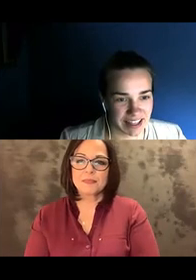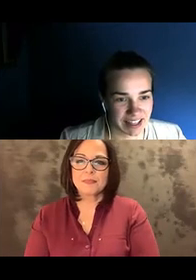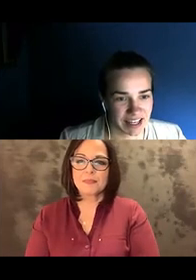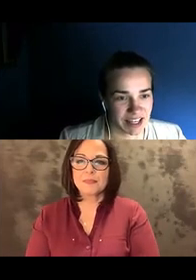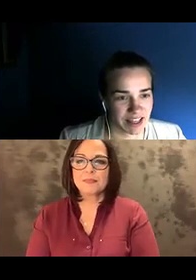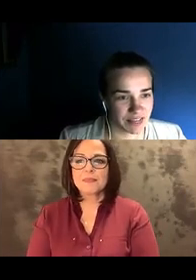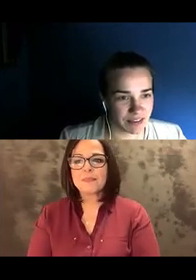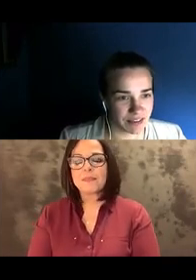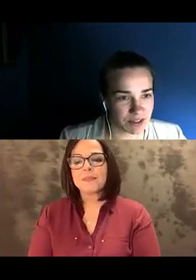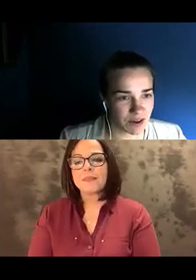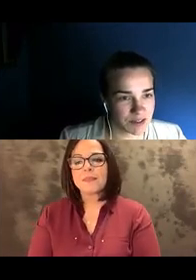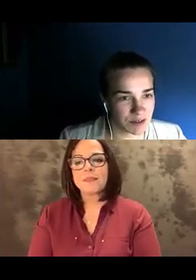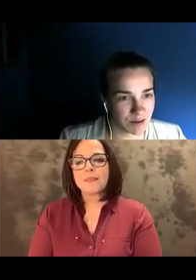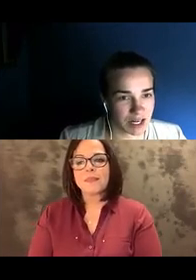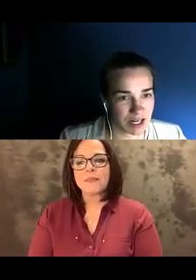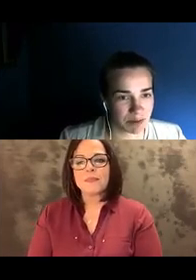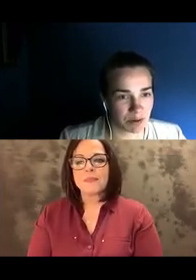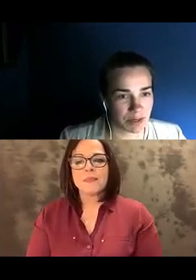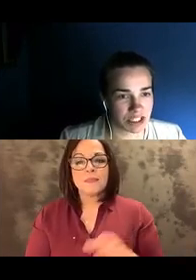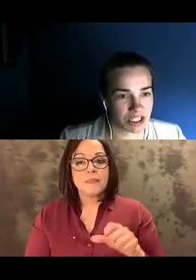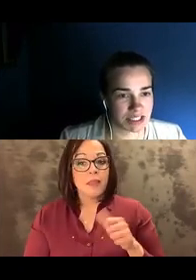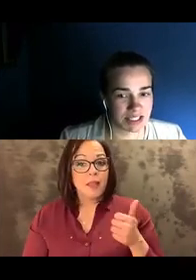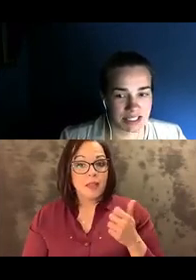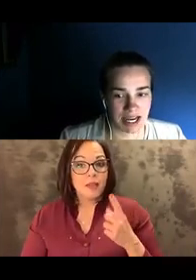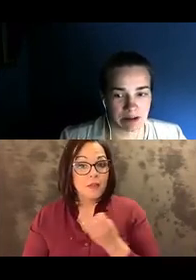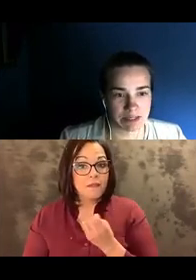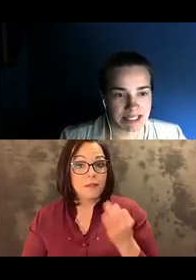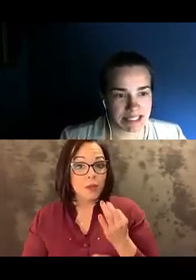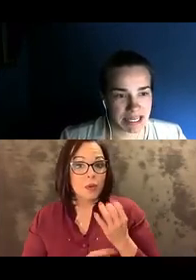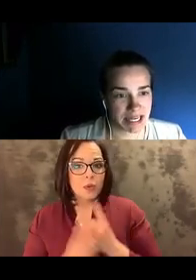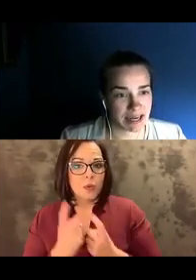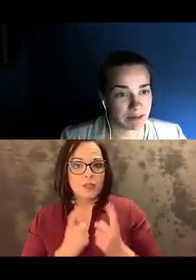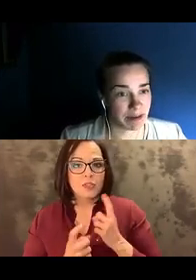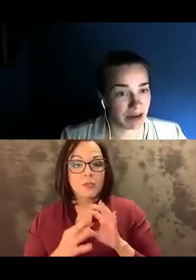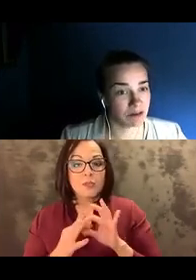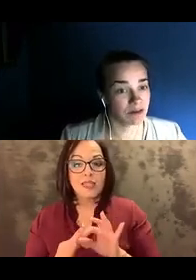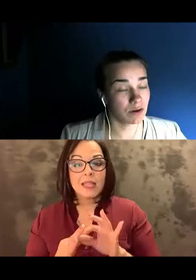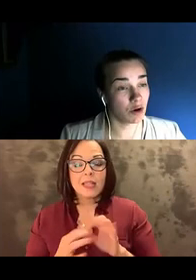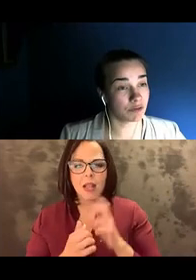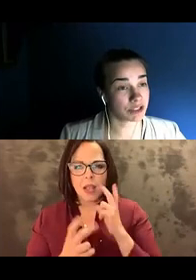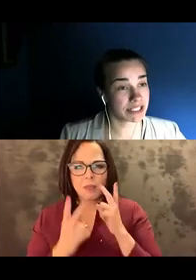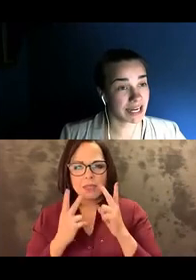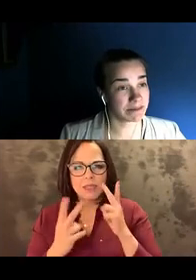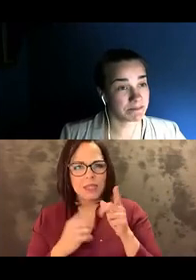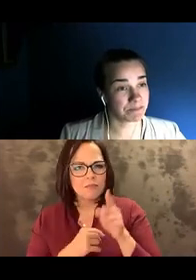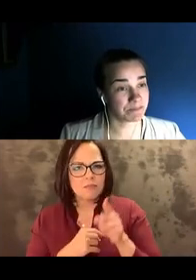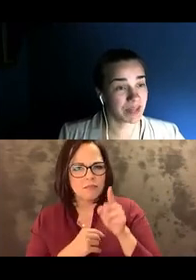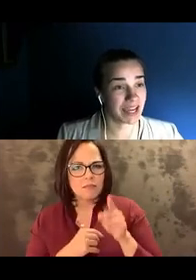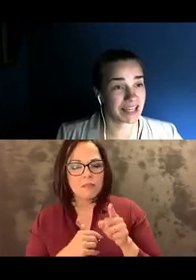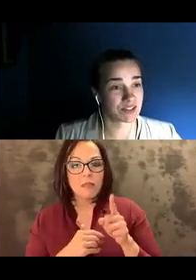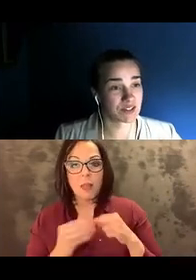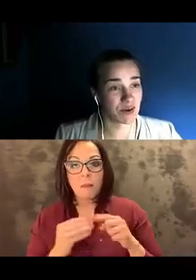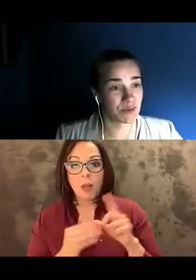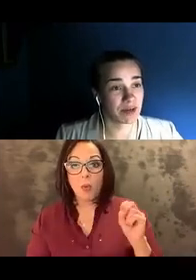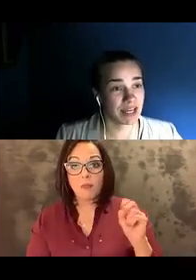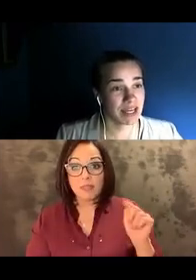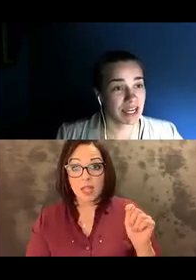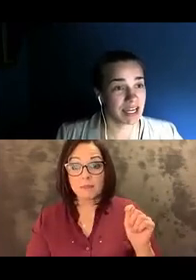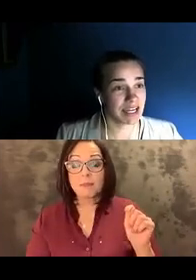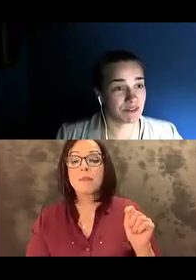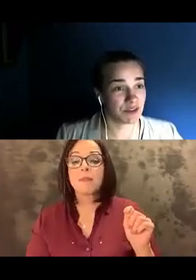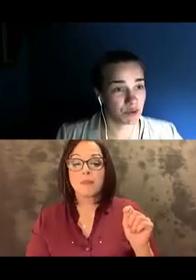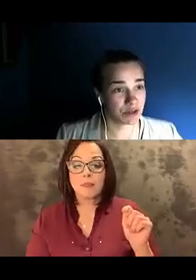Okay. There was also a couple questions I was seeing about overtime. And